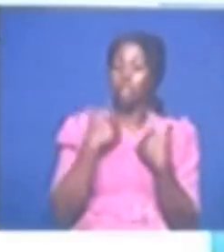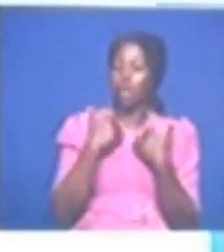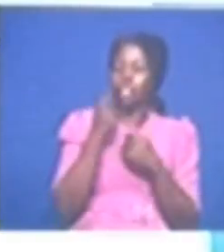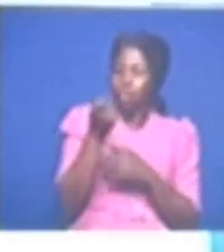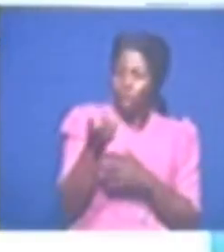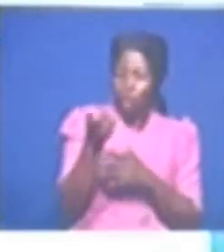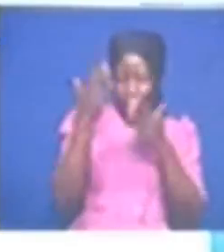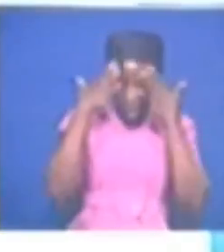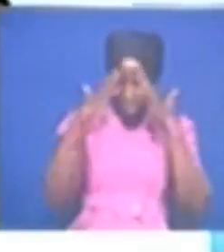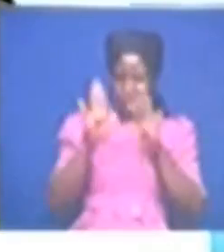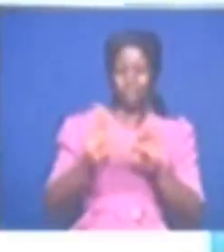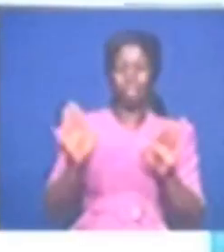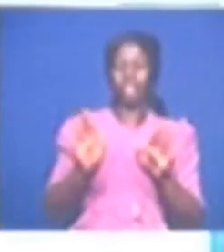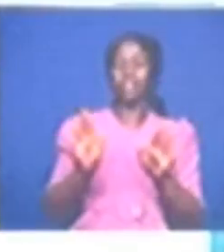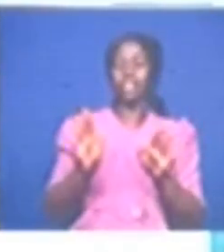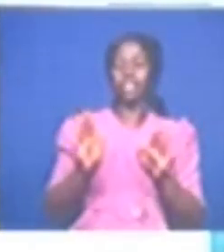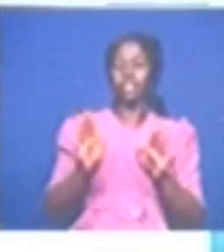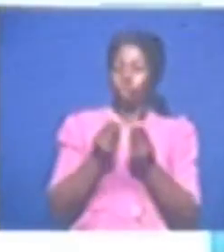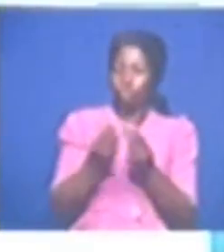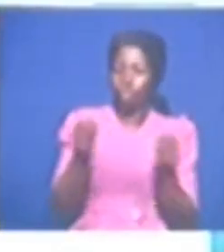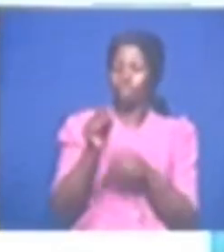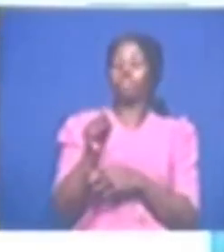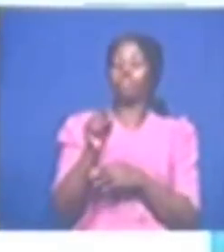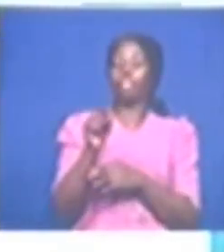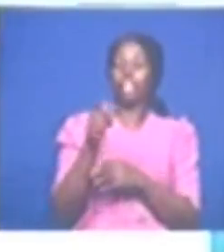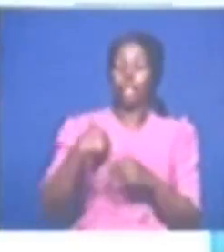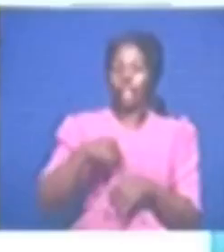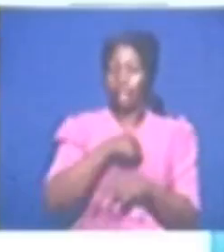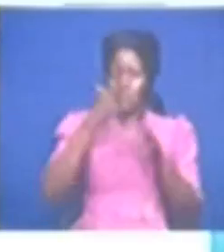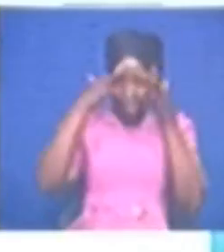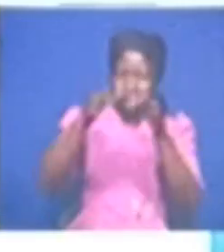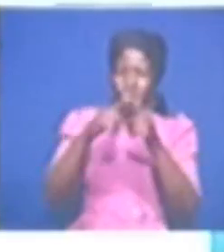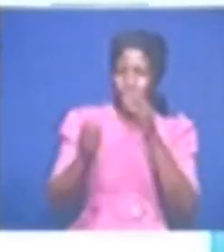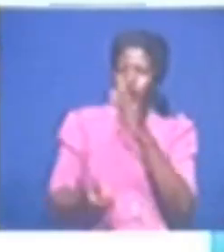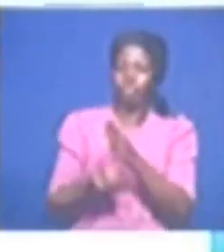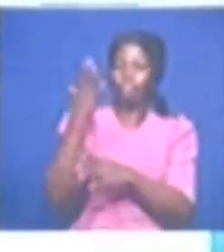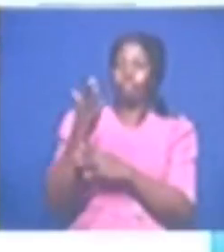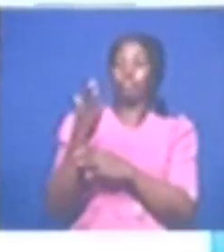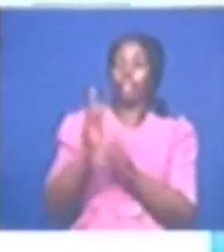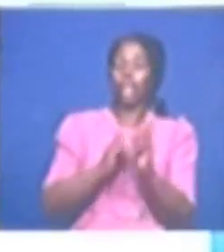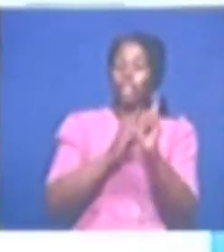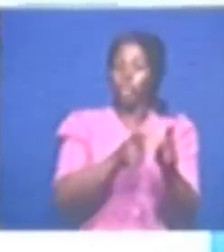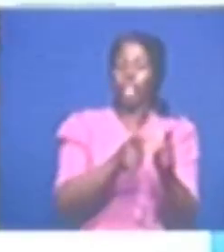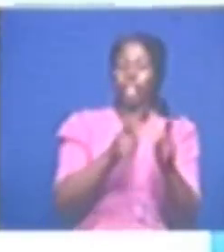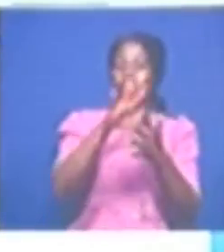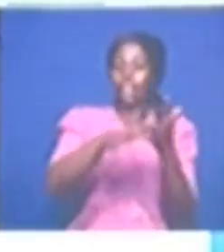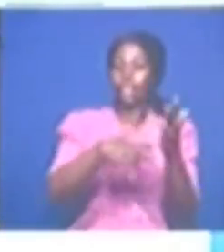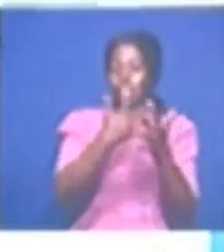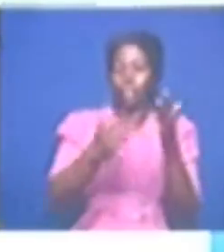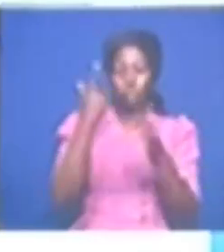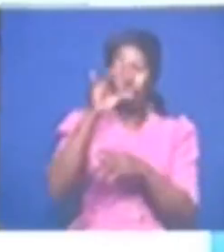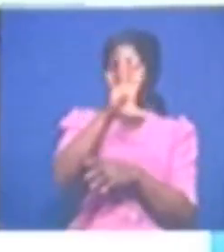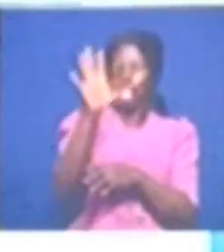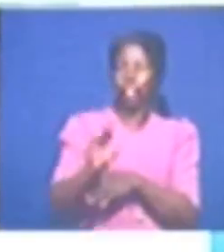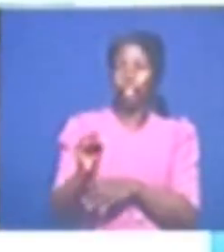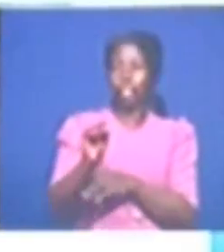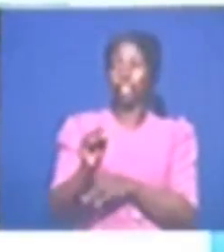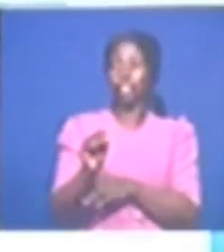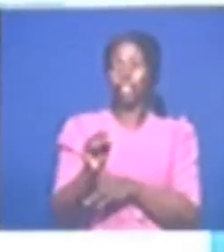awareness. And to address that, we decided to establish an award scheme for Africa. BAGA is an